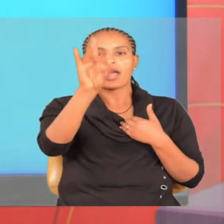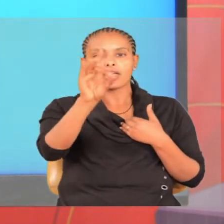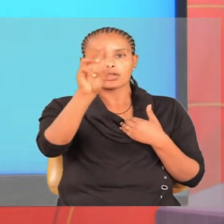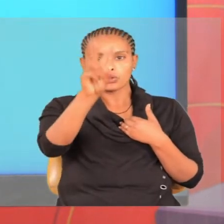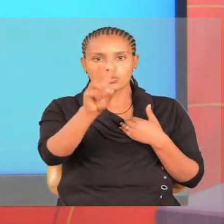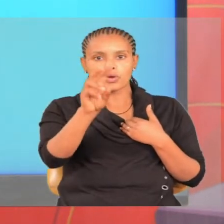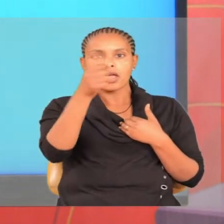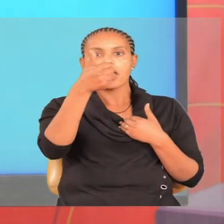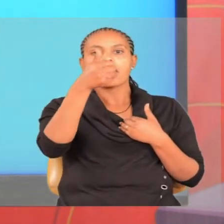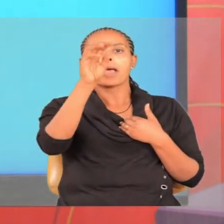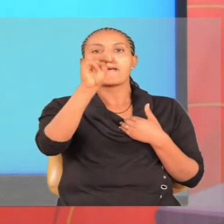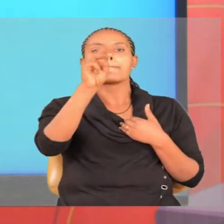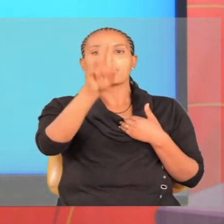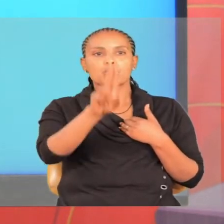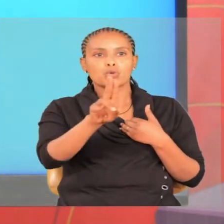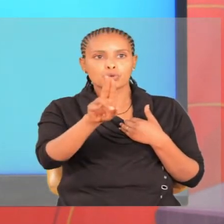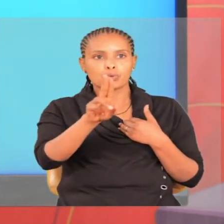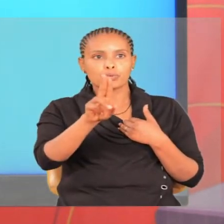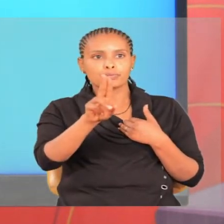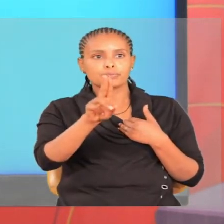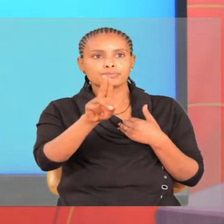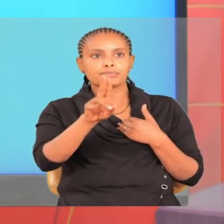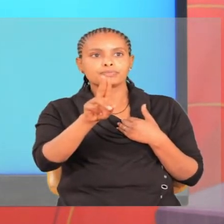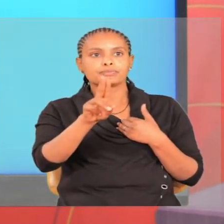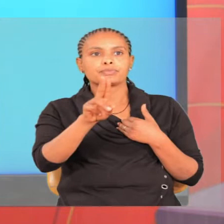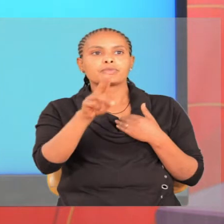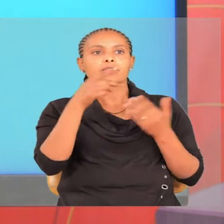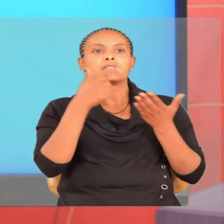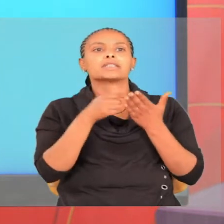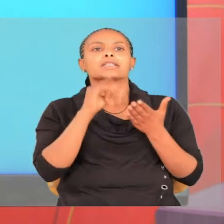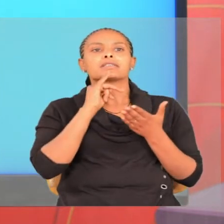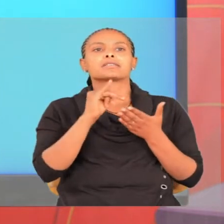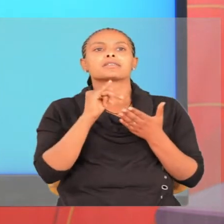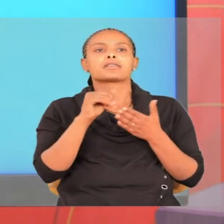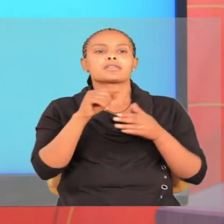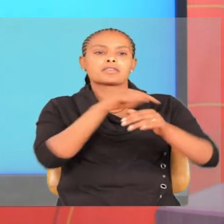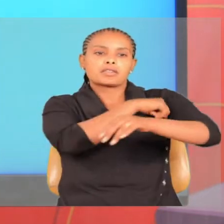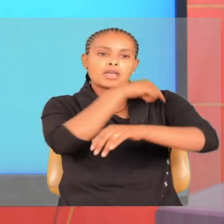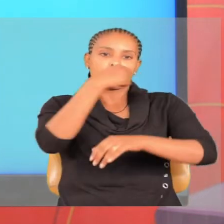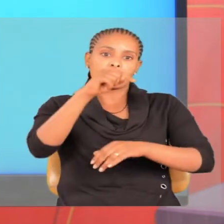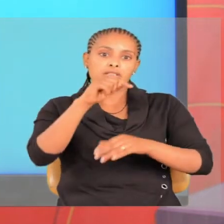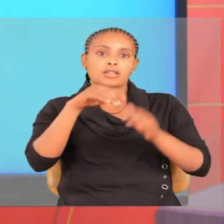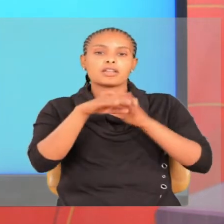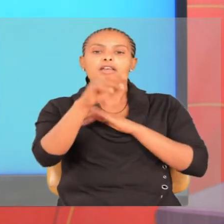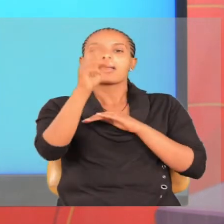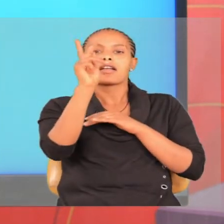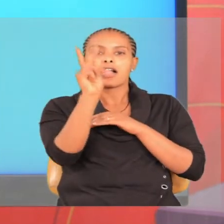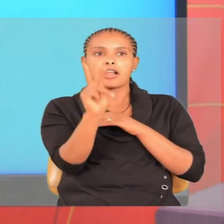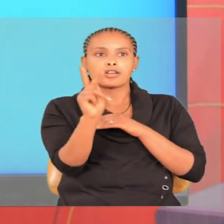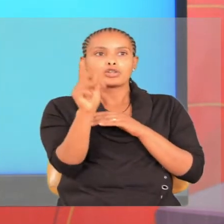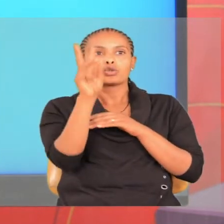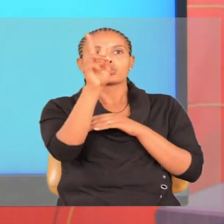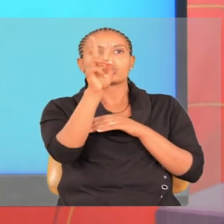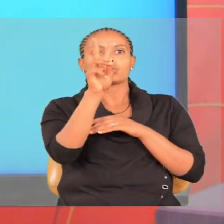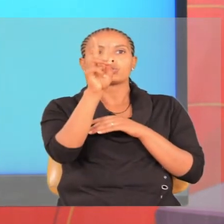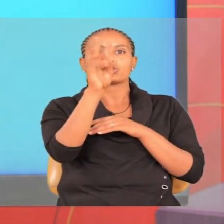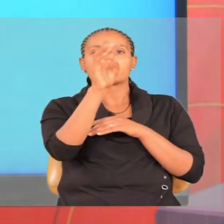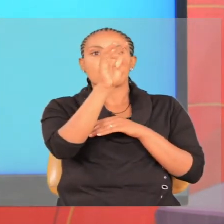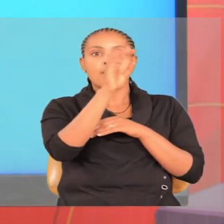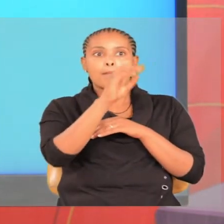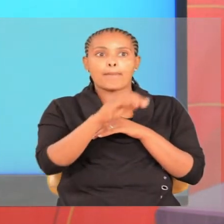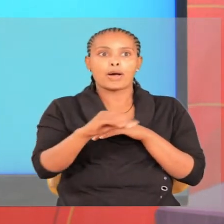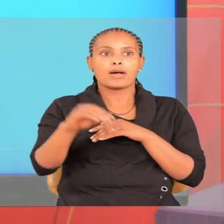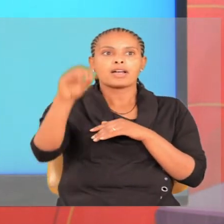0.082 atmosphere liter per mole Kelvin times temperature. This is temperature in Kelvin to the power of delta